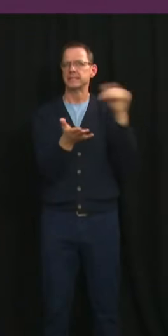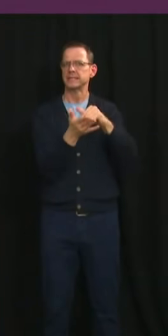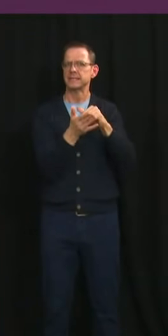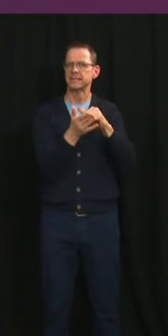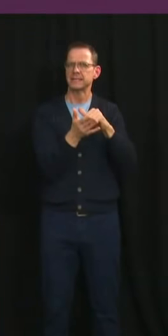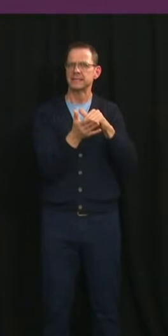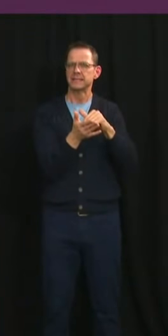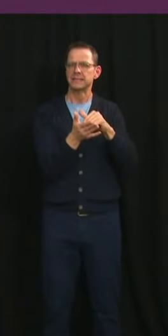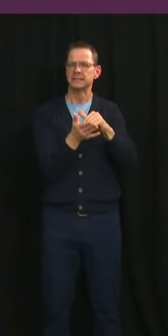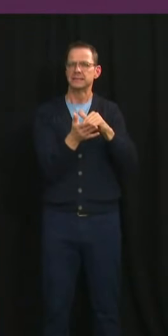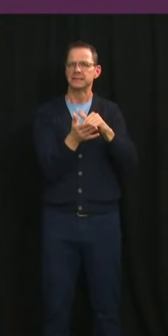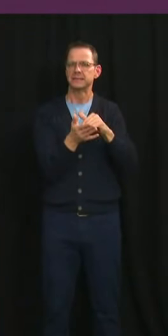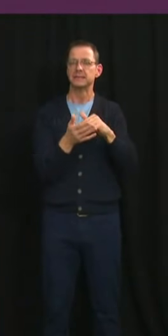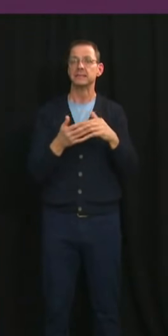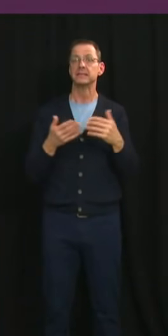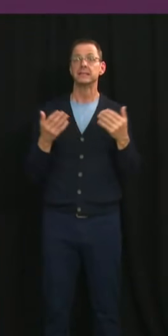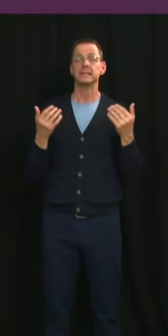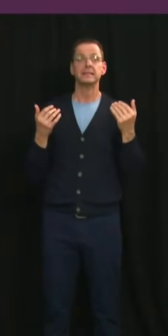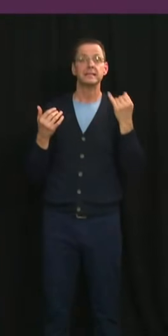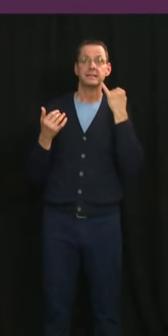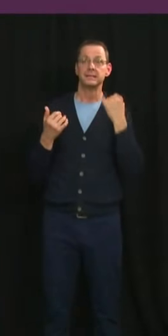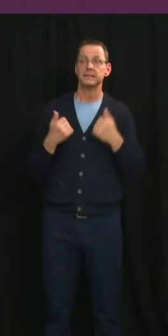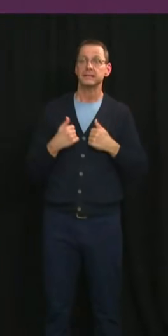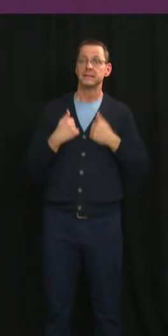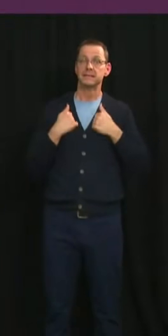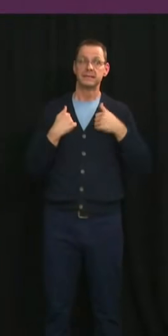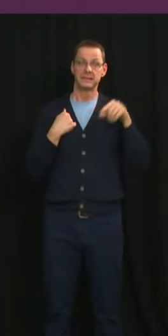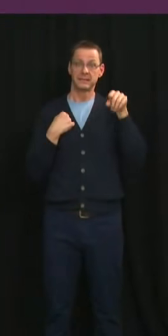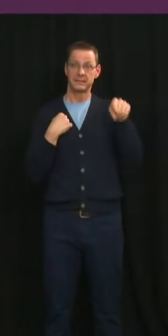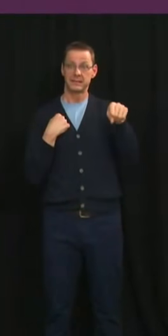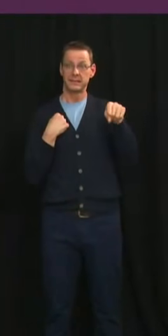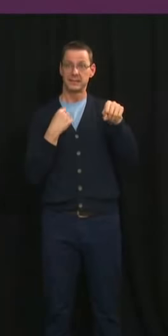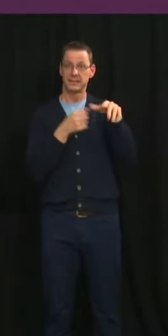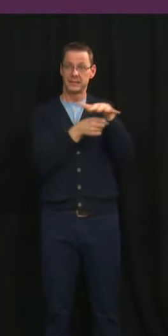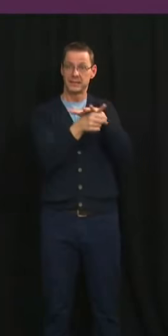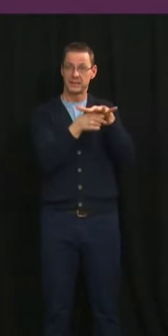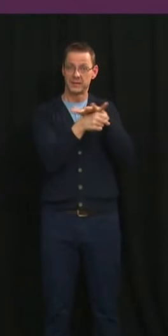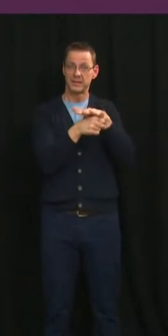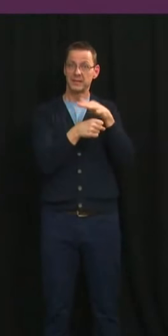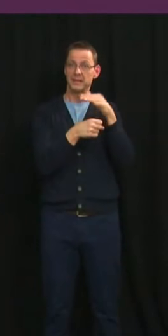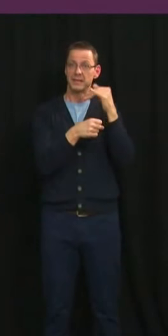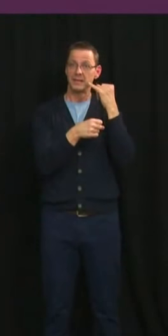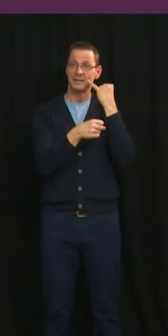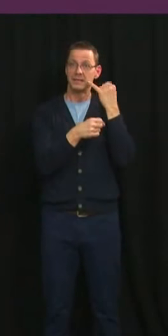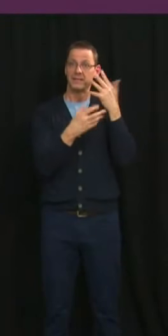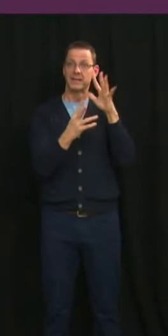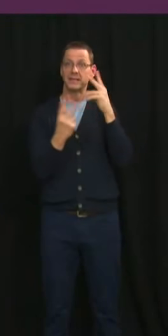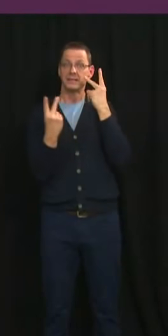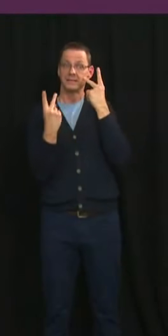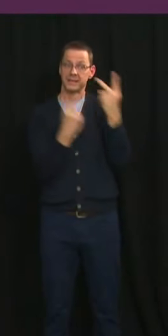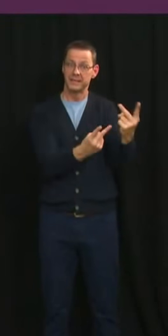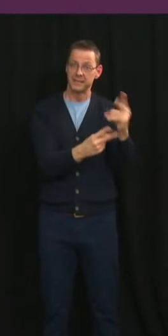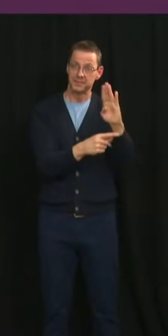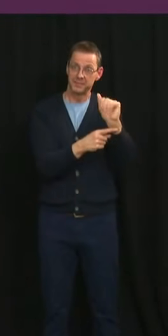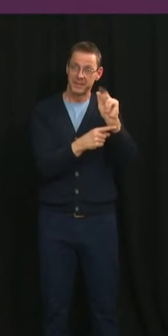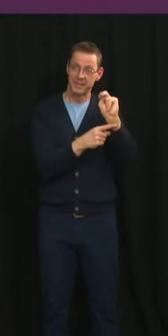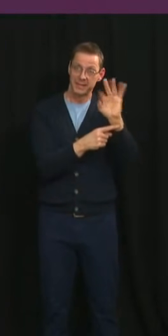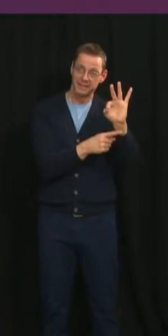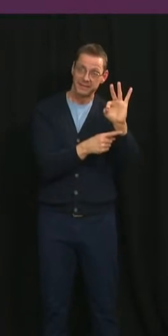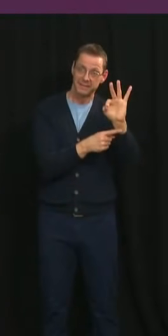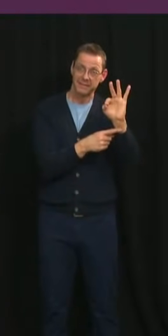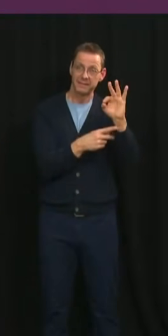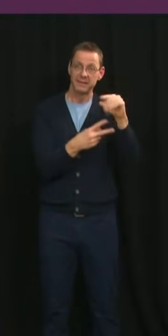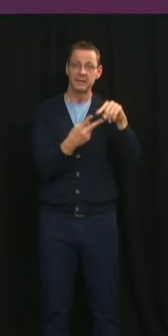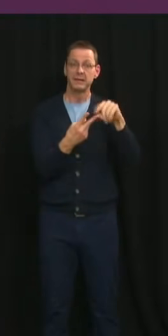COVID-19 testing for anyone who has visited or skied in the Banff-Canmore area recently. However, if you are symptomatic, as